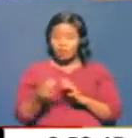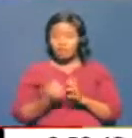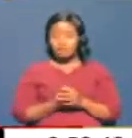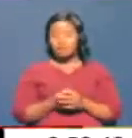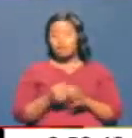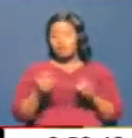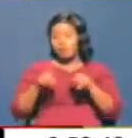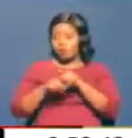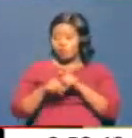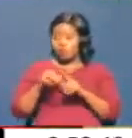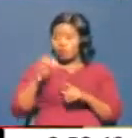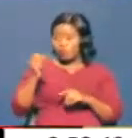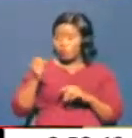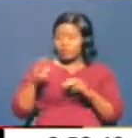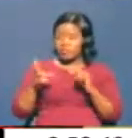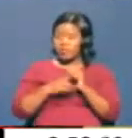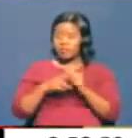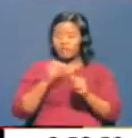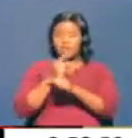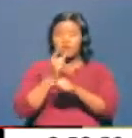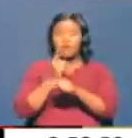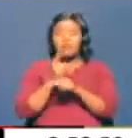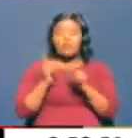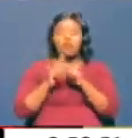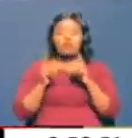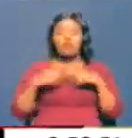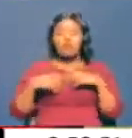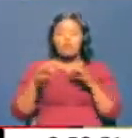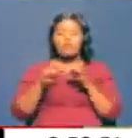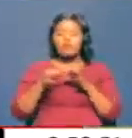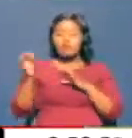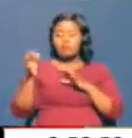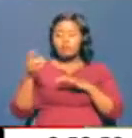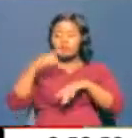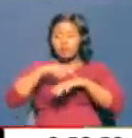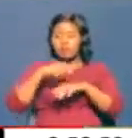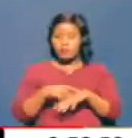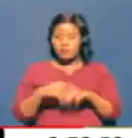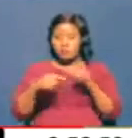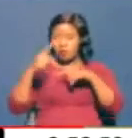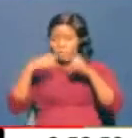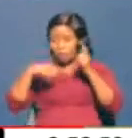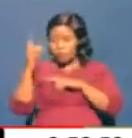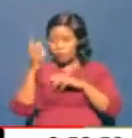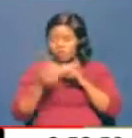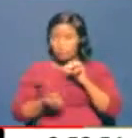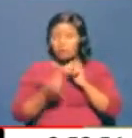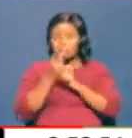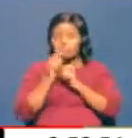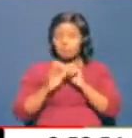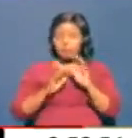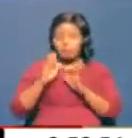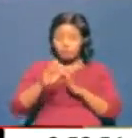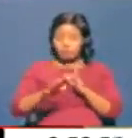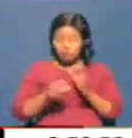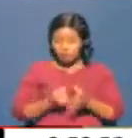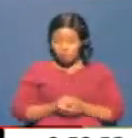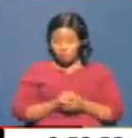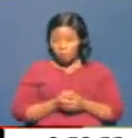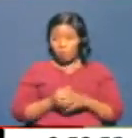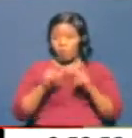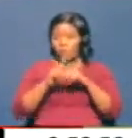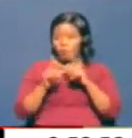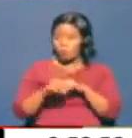on level and sending the game to extra time, with Mali winning the match in penalty shootout. Meanwhile, goals from